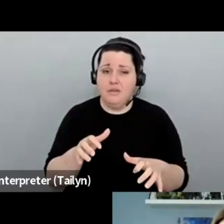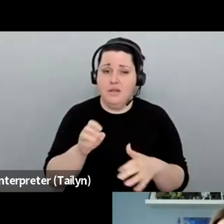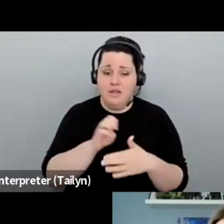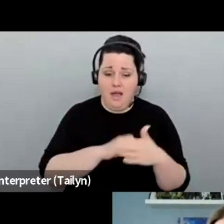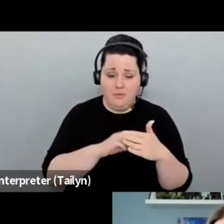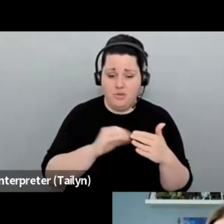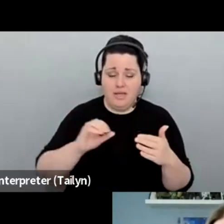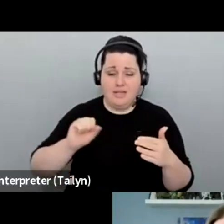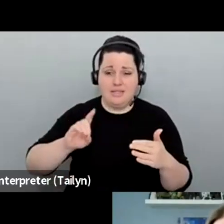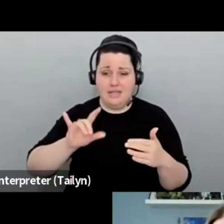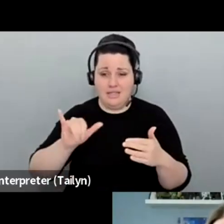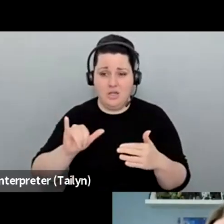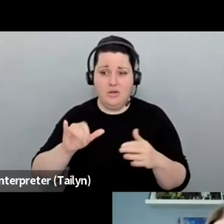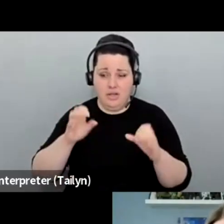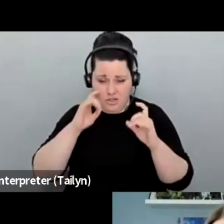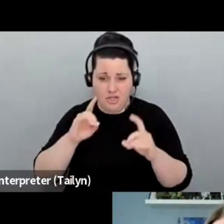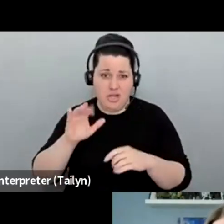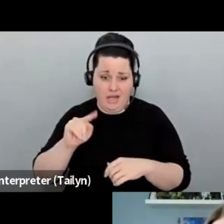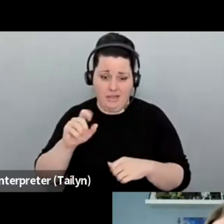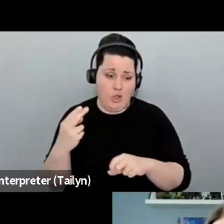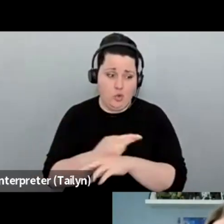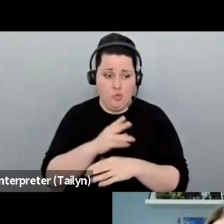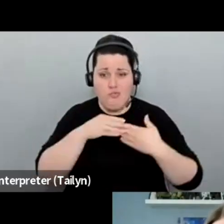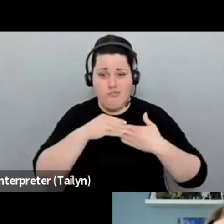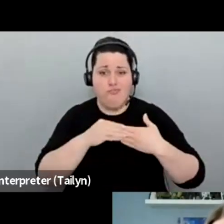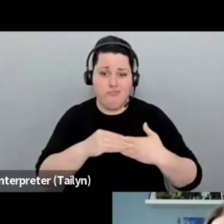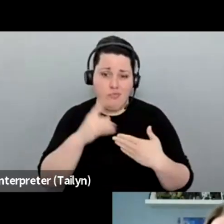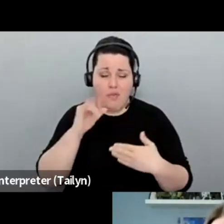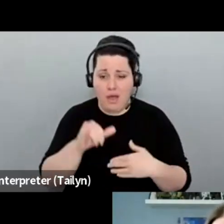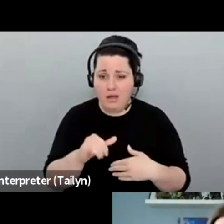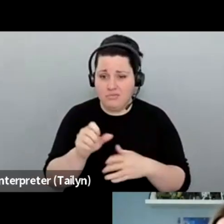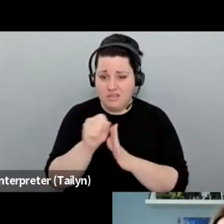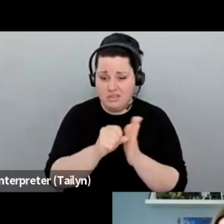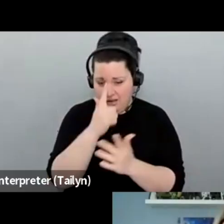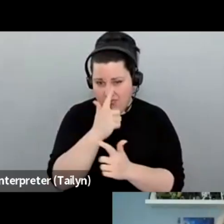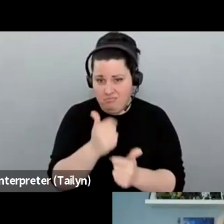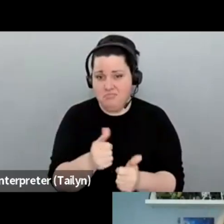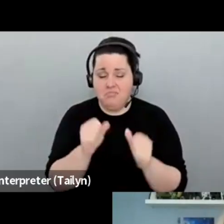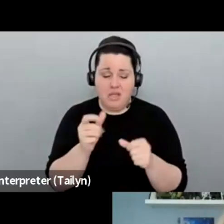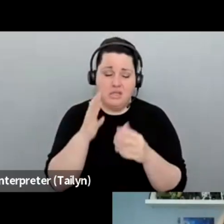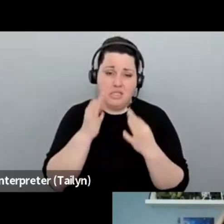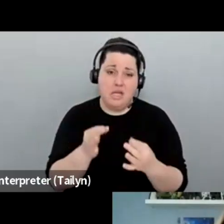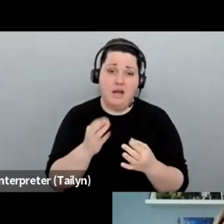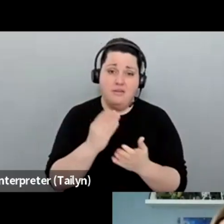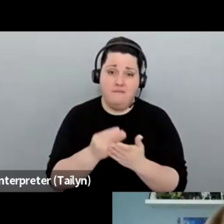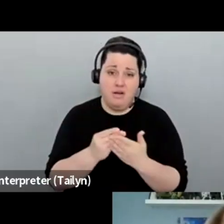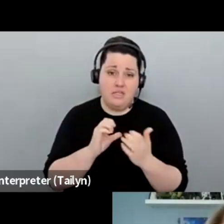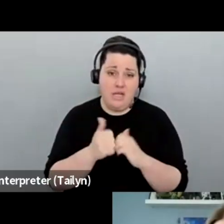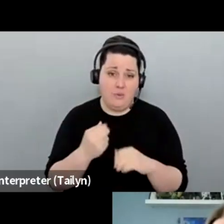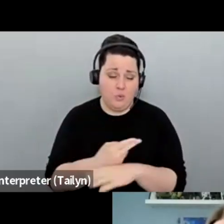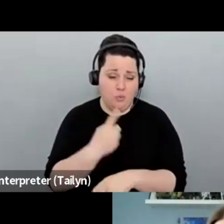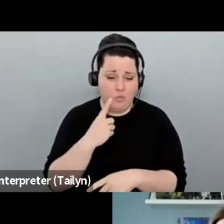and Secondary Education Act. So it would leave a lot of flexibility up to states to then determine how those funds would be distributed